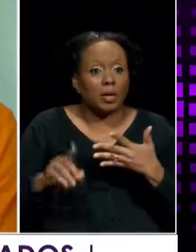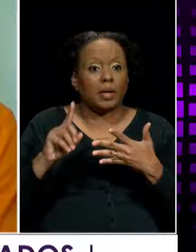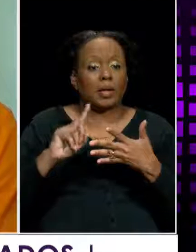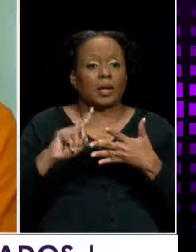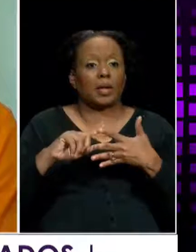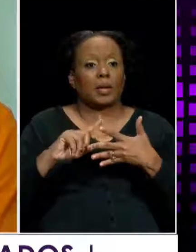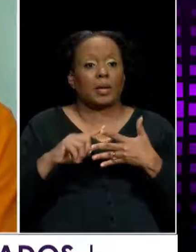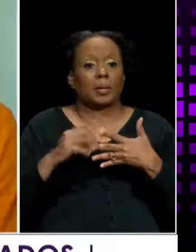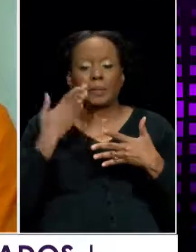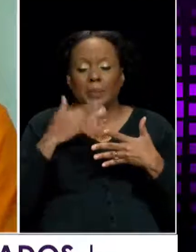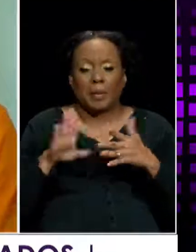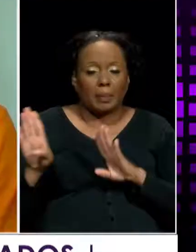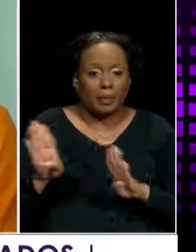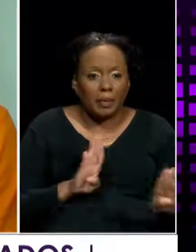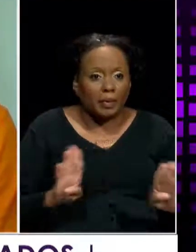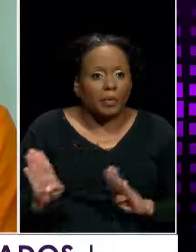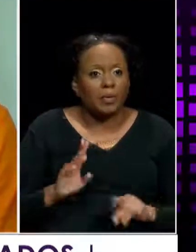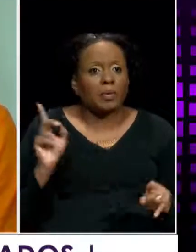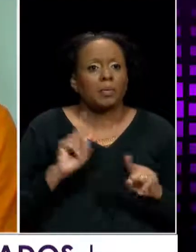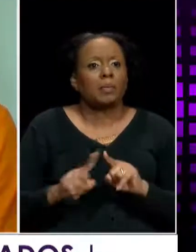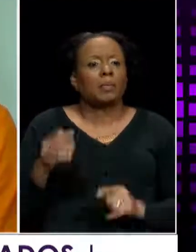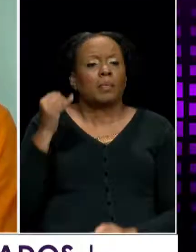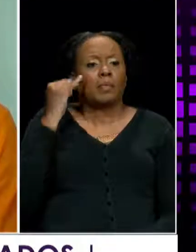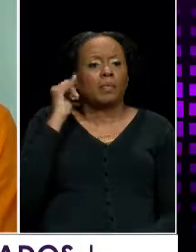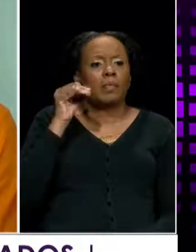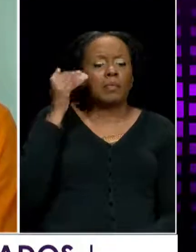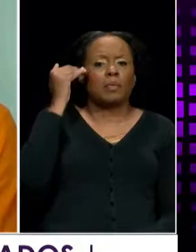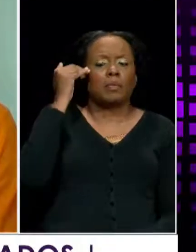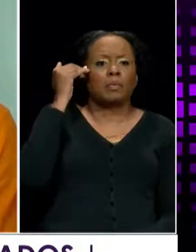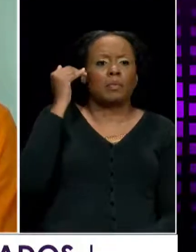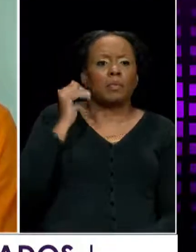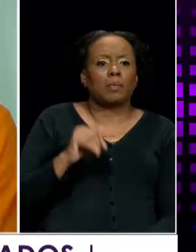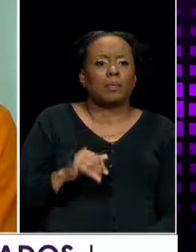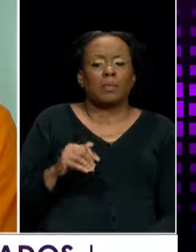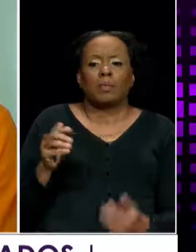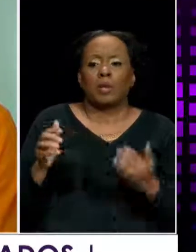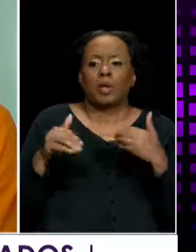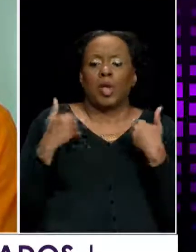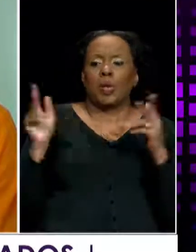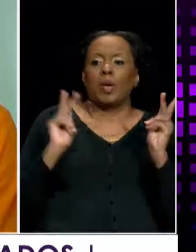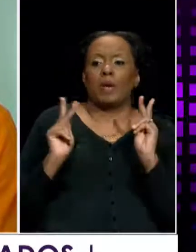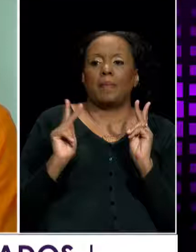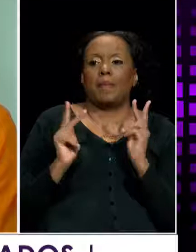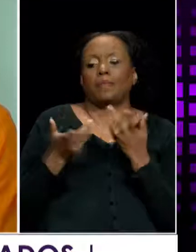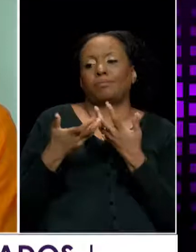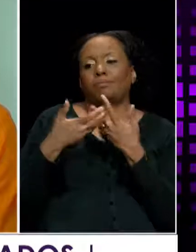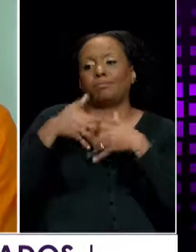but if we know that young persons are the sum total of their community, what do we then